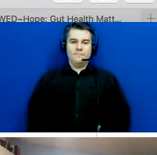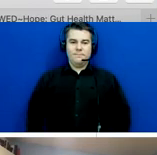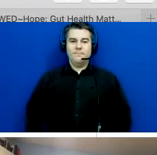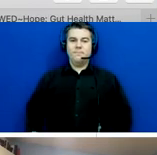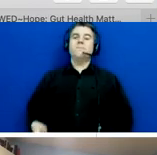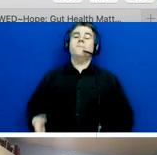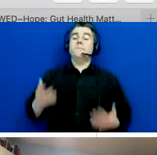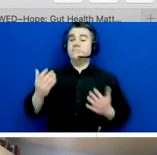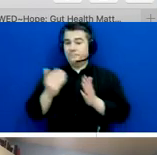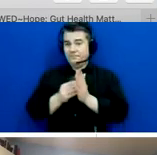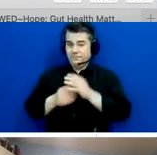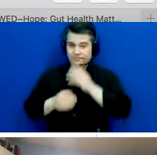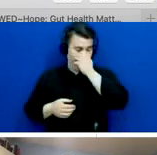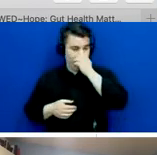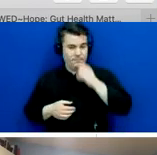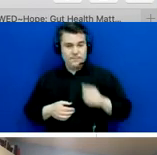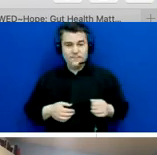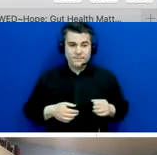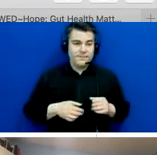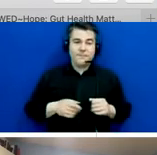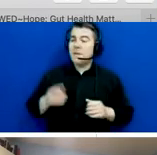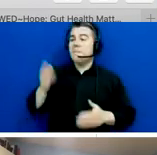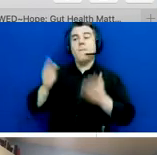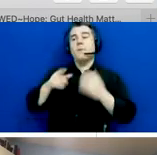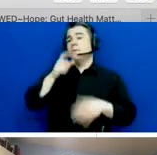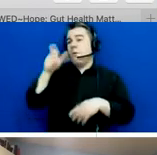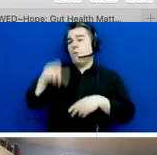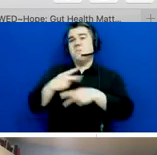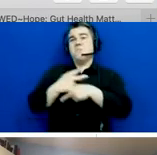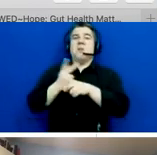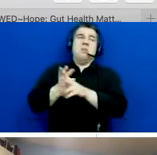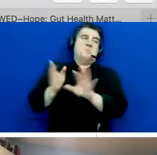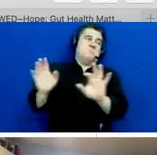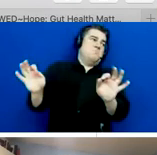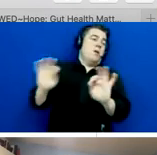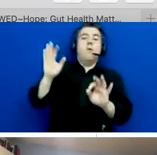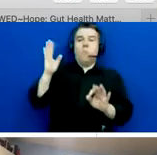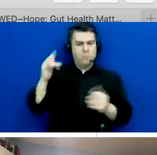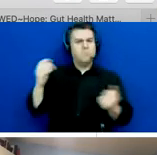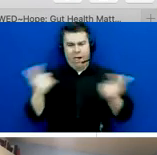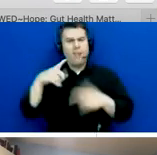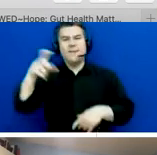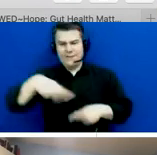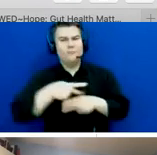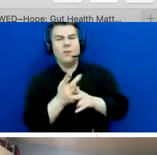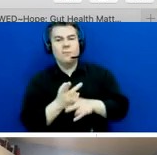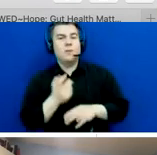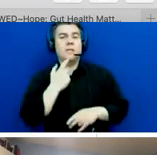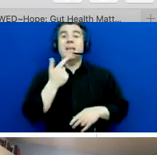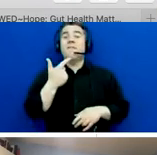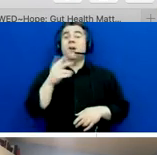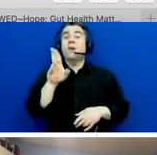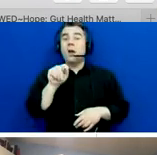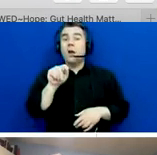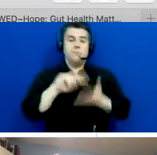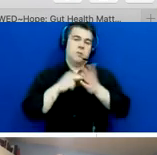somebody ever that they may not need the products, because everyone does, right? We always say if you have a gut, you need